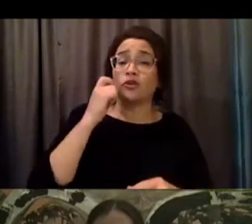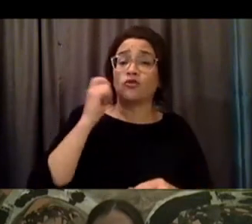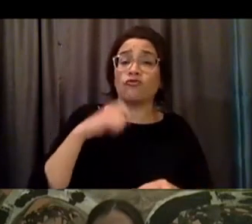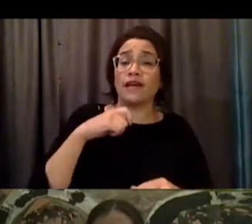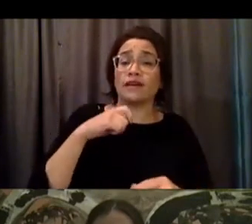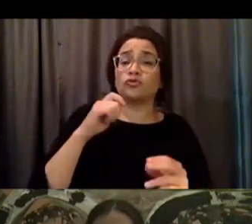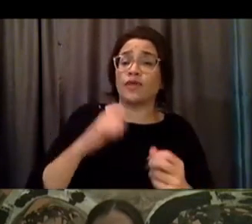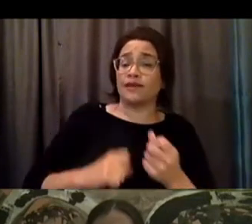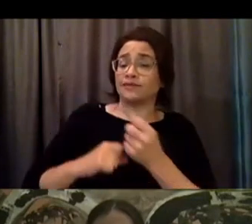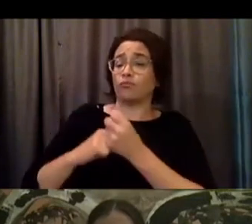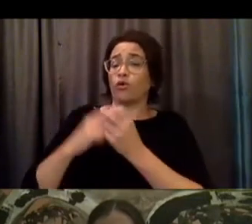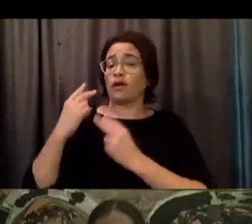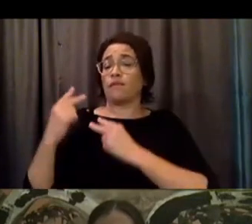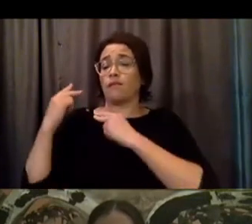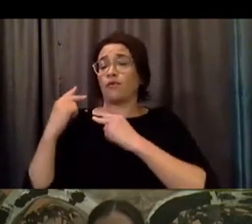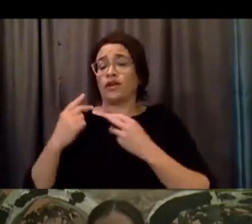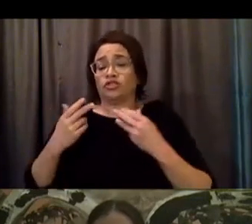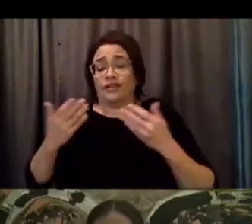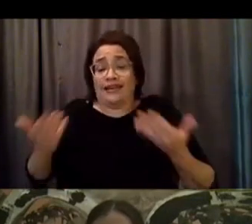more?